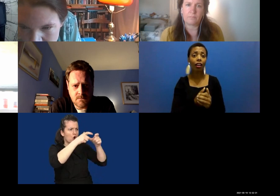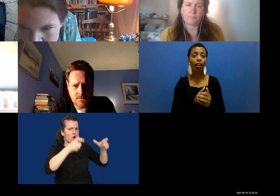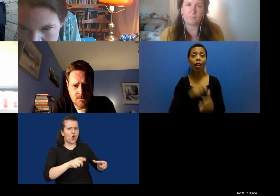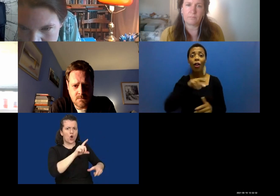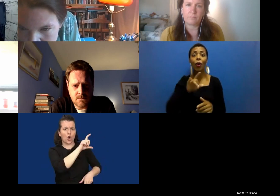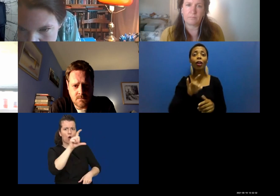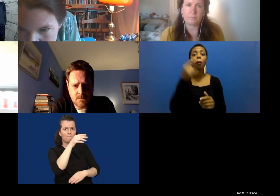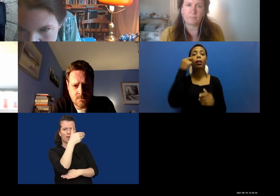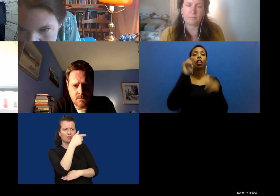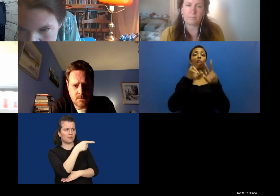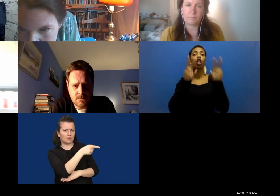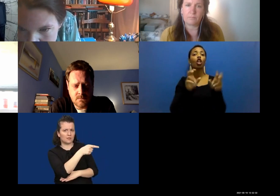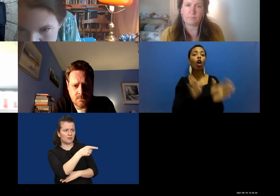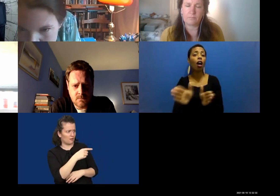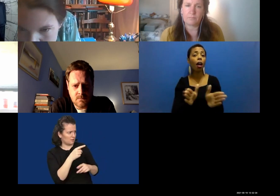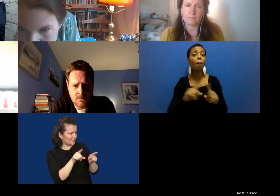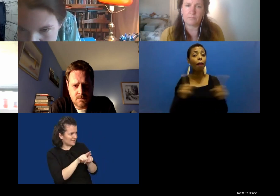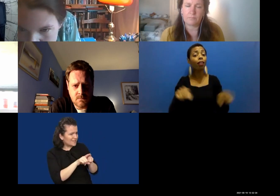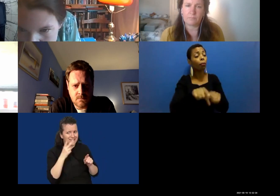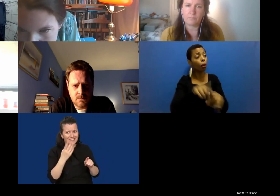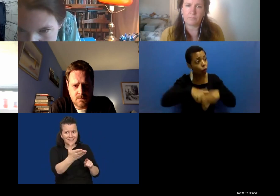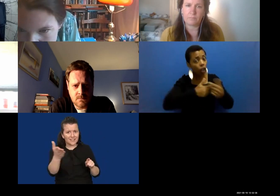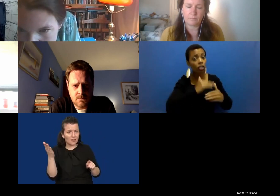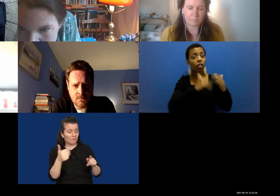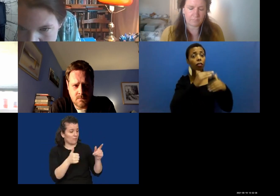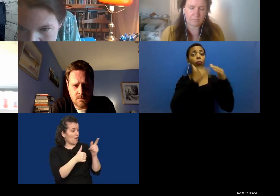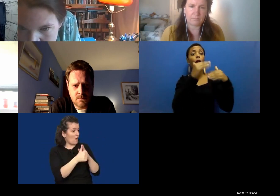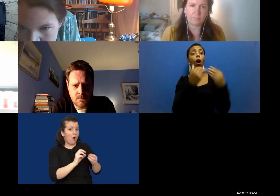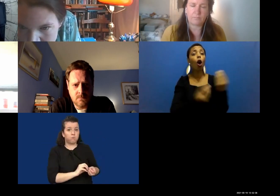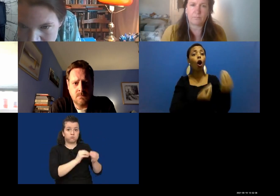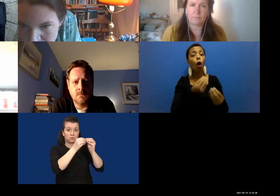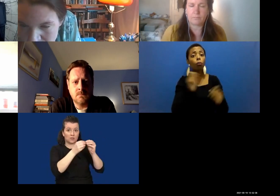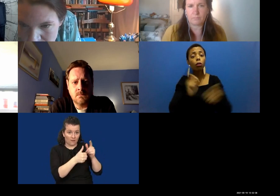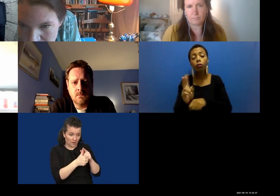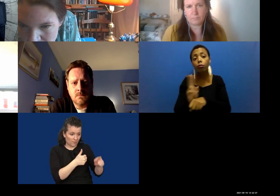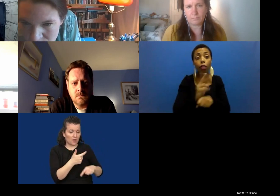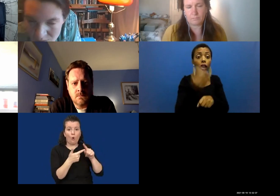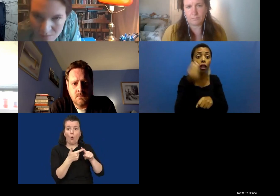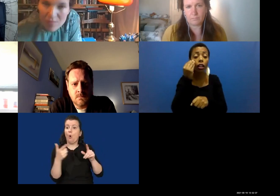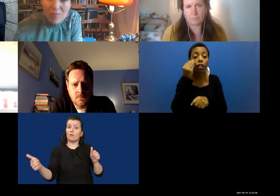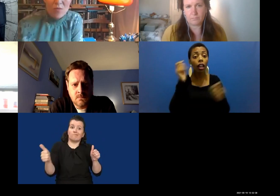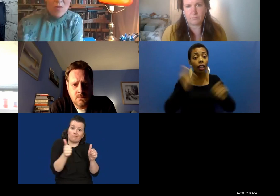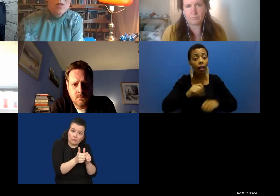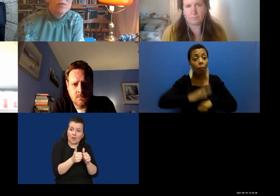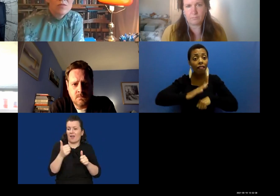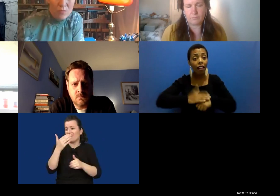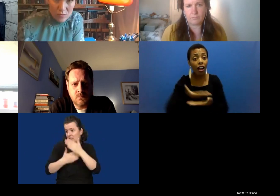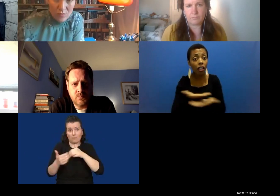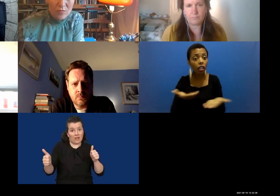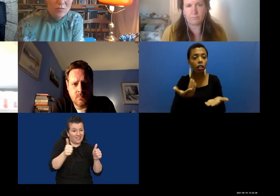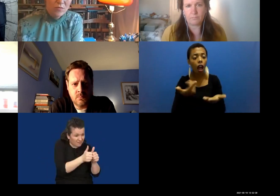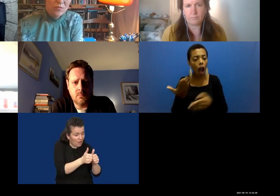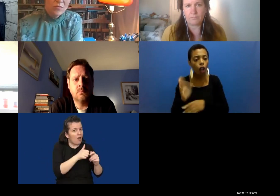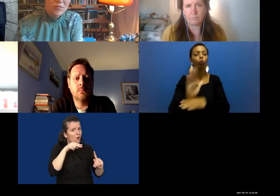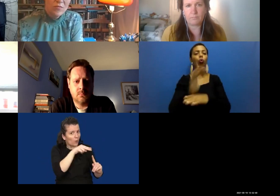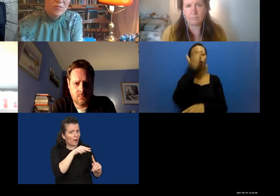but for the development, but also in terms of monitoring and testing, and for doing that with persons with disabilities who are the